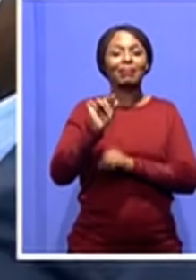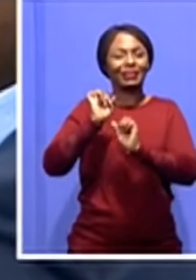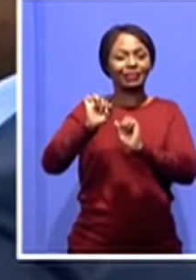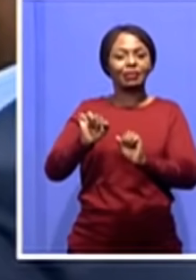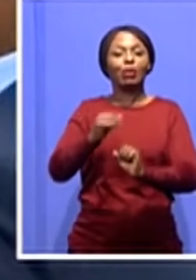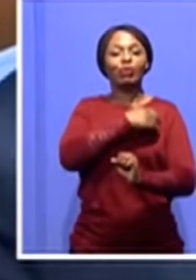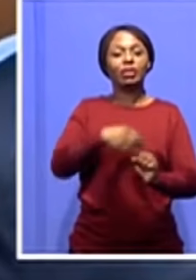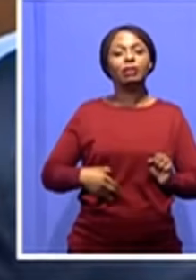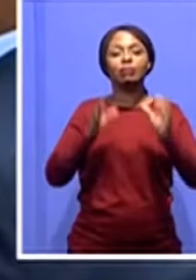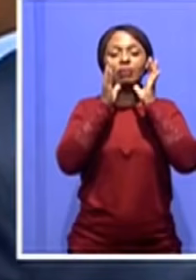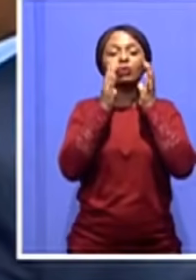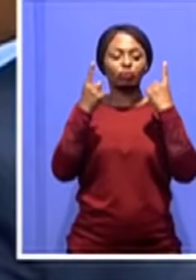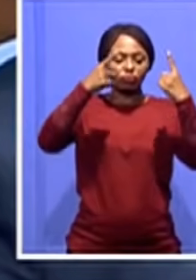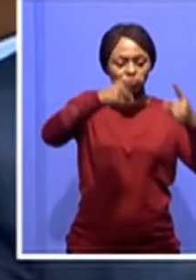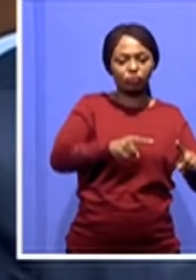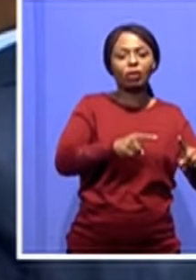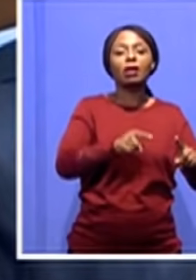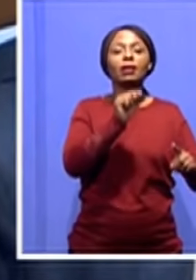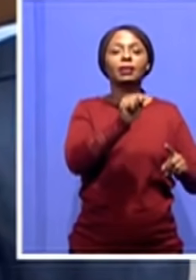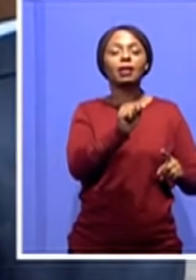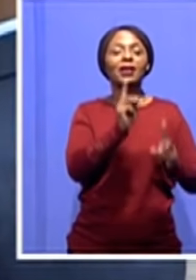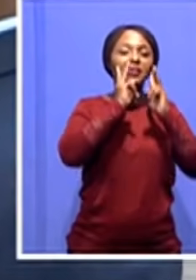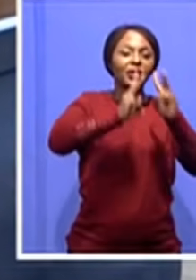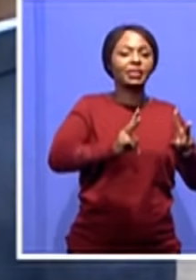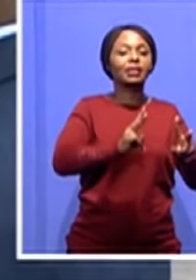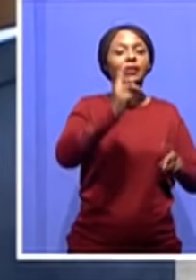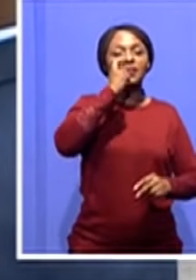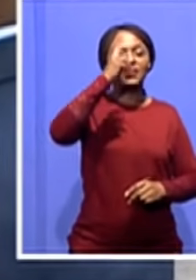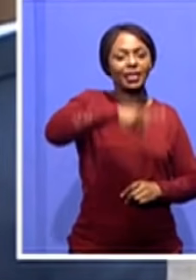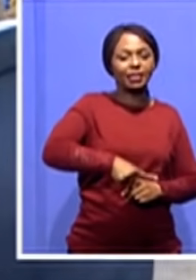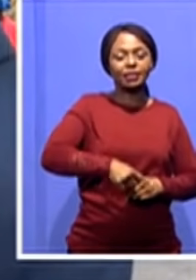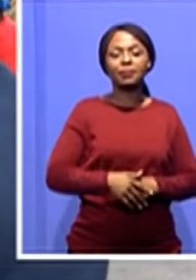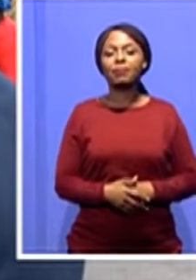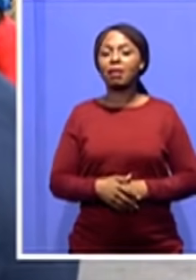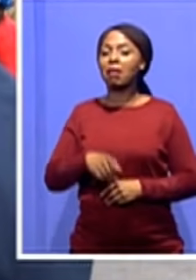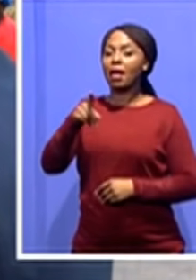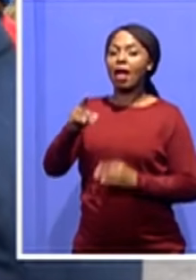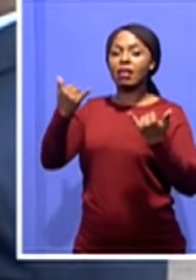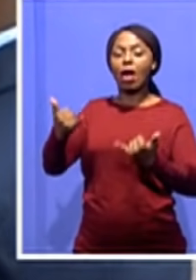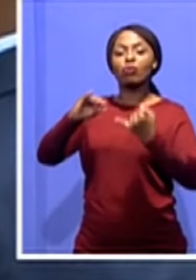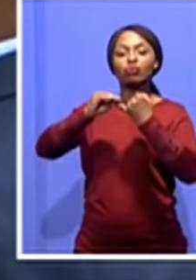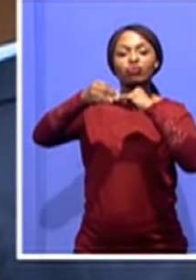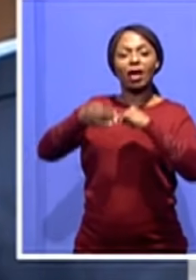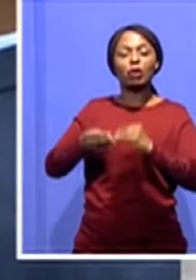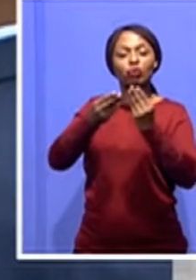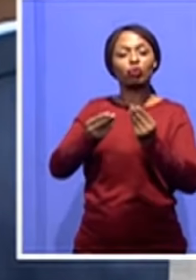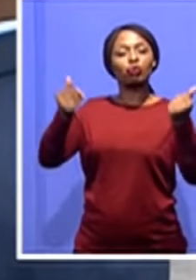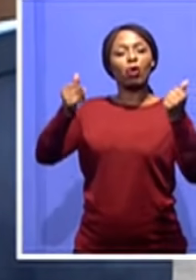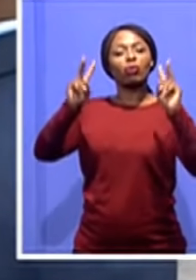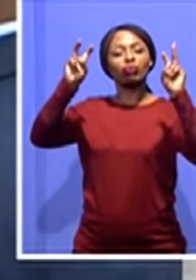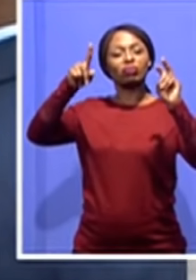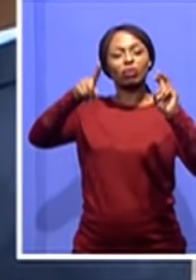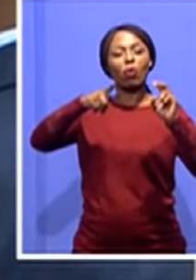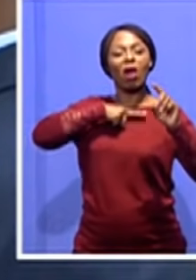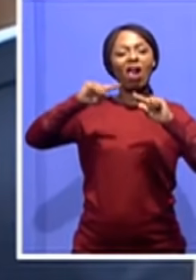that have been, leading the call in terms of trying to, quell the tensions that were seemingly becoming out of control in this community